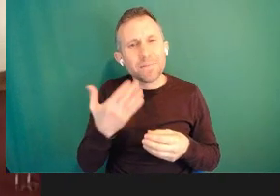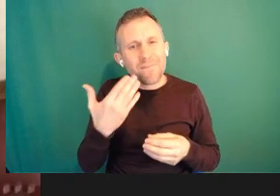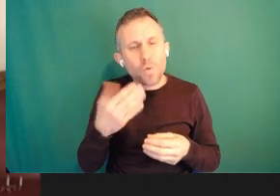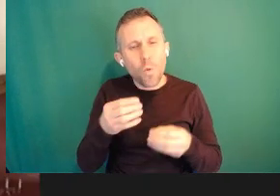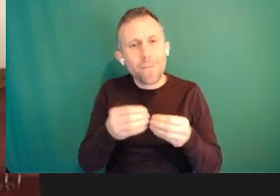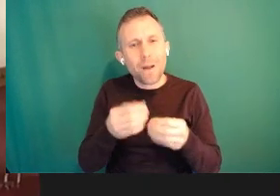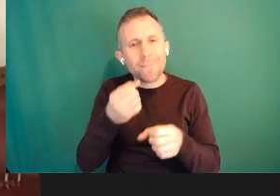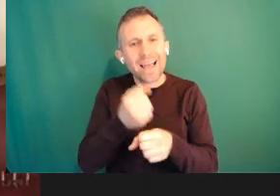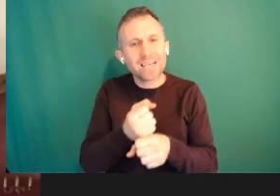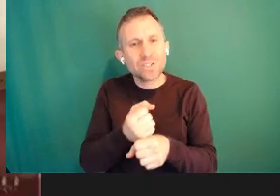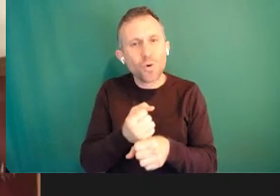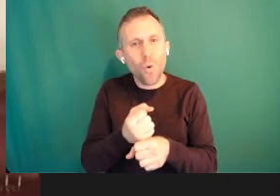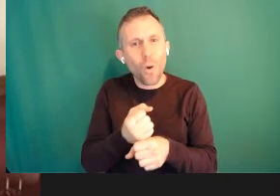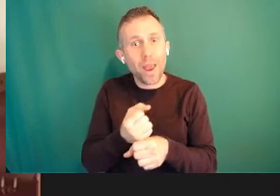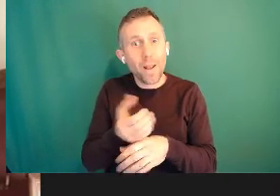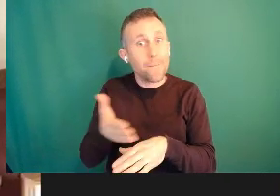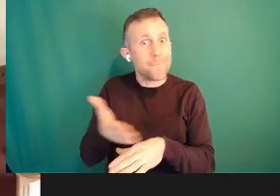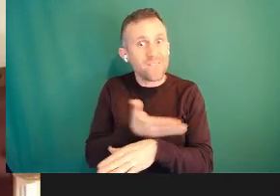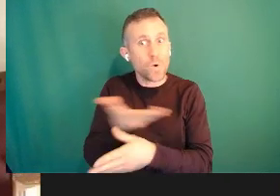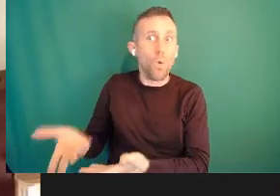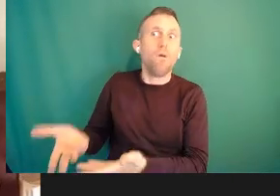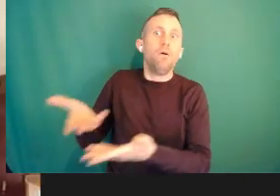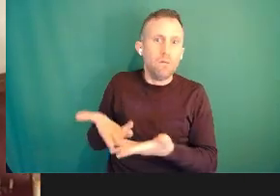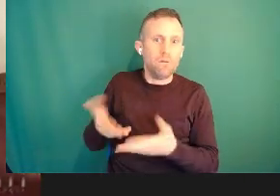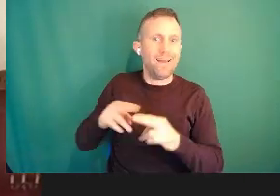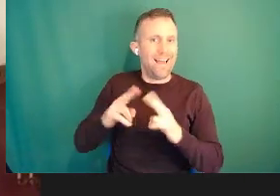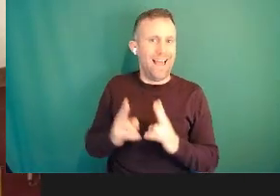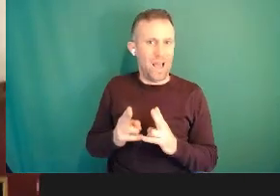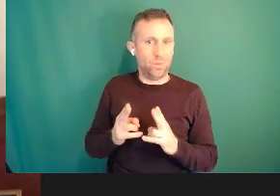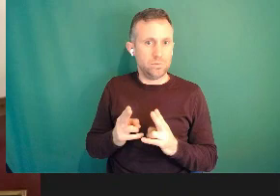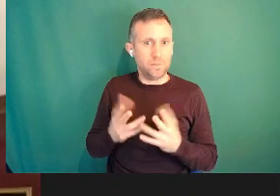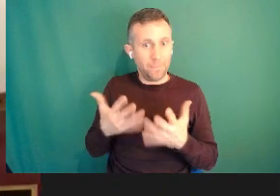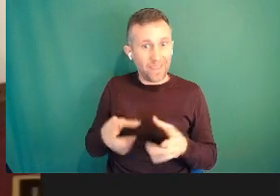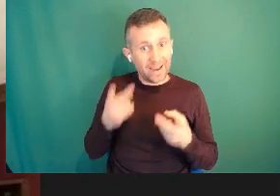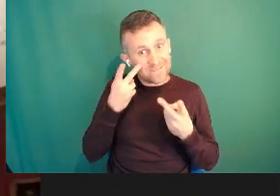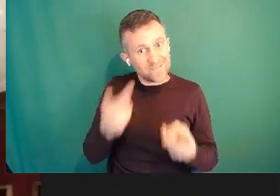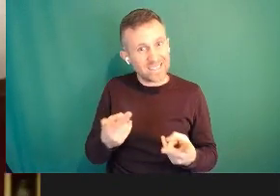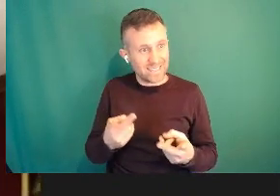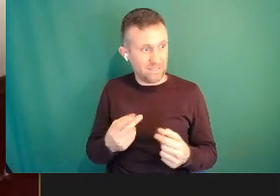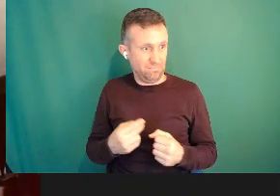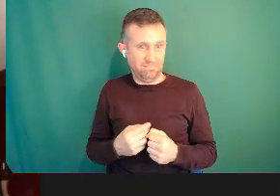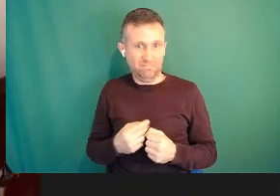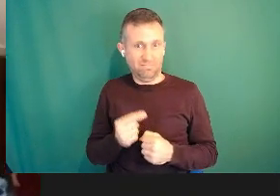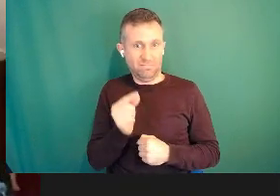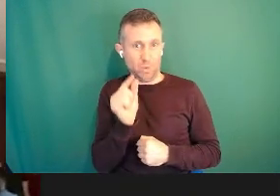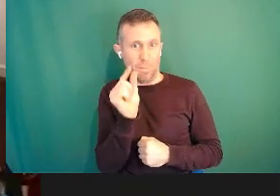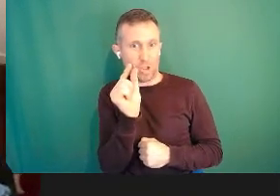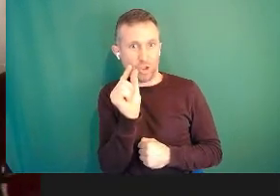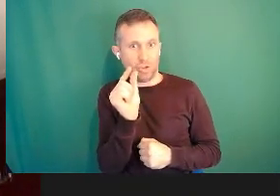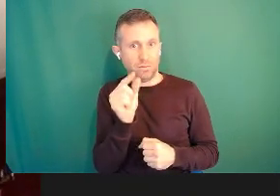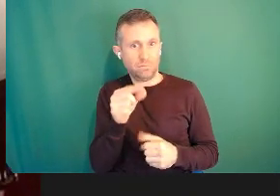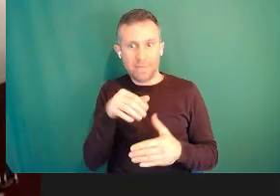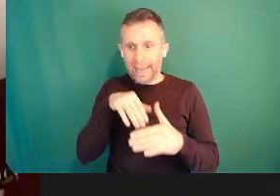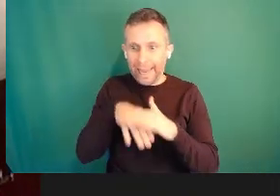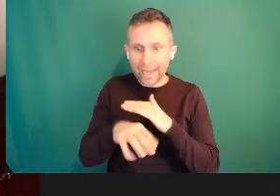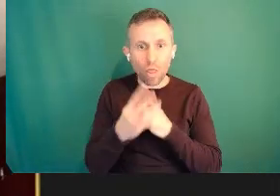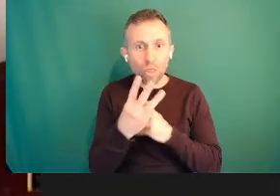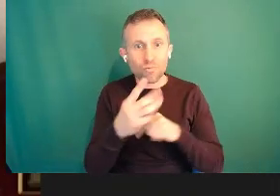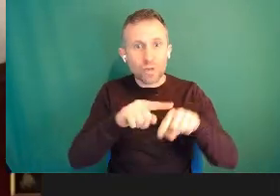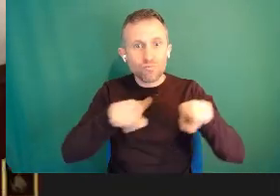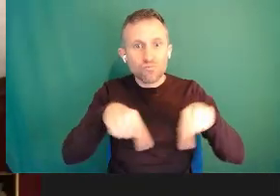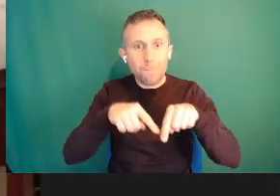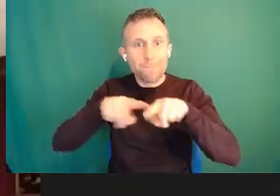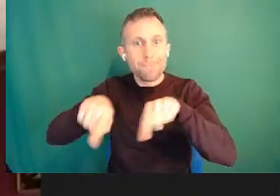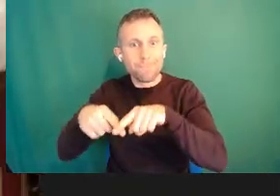into the drawing room before he owned it, and so it would have been quite a shock if you imagine coming in and opening that door